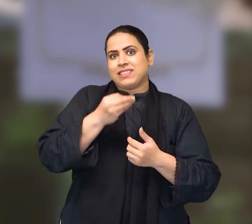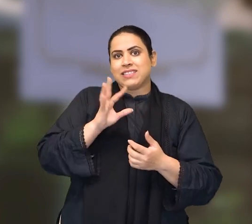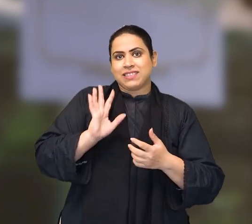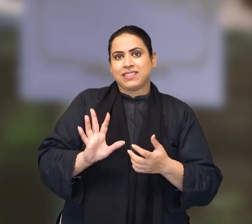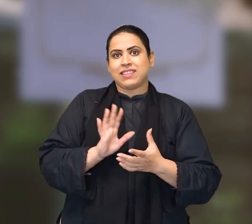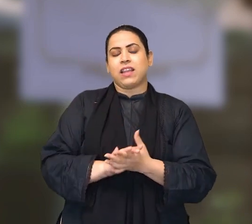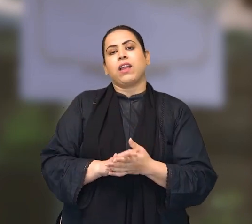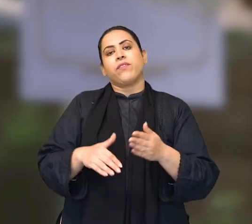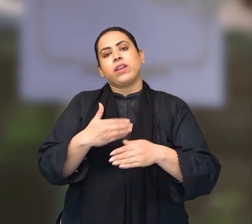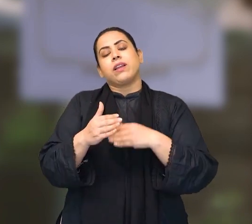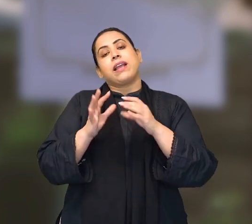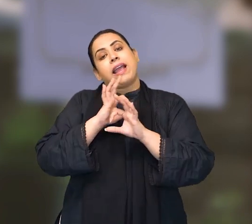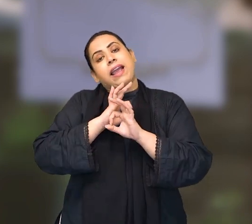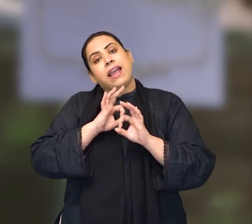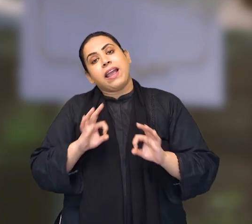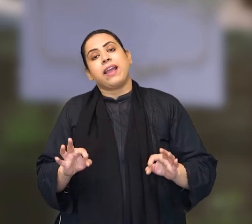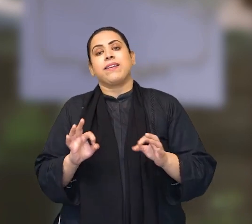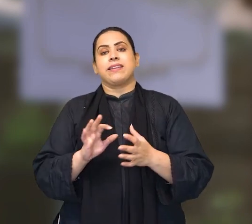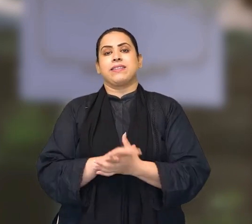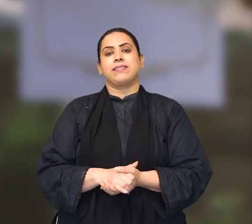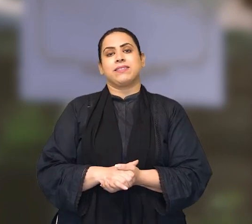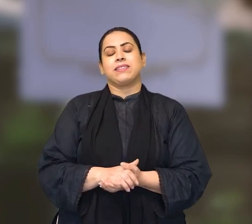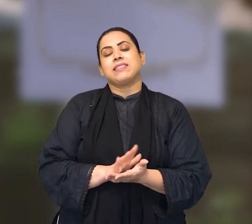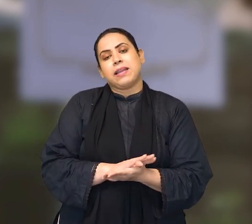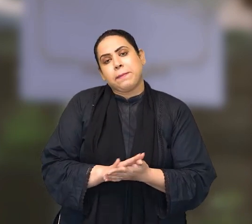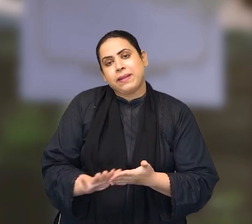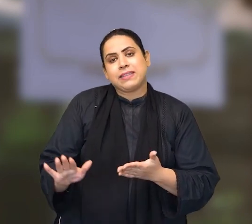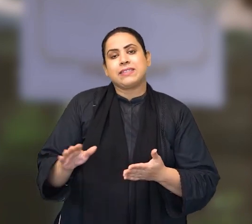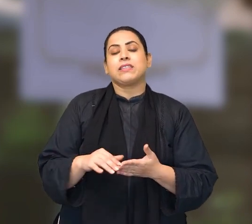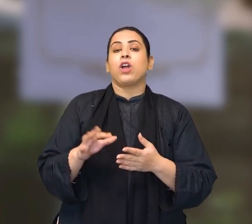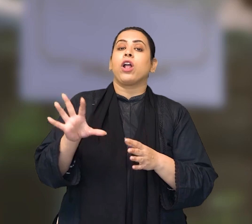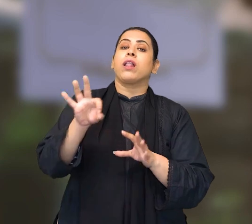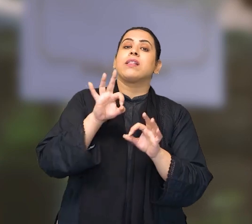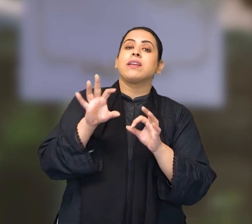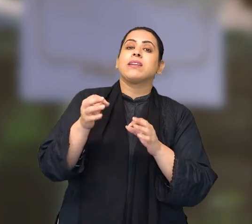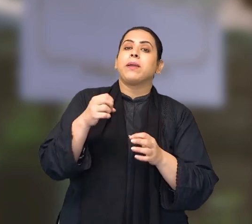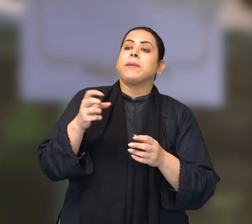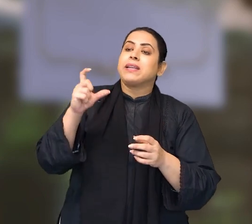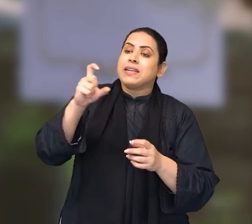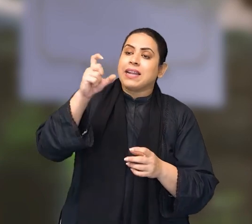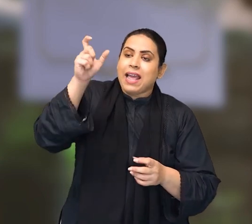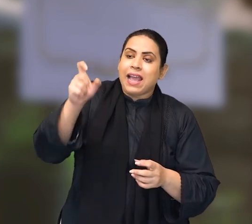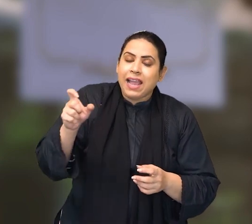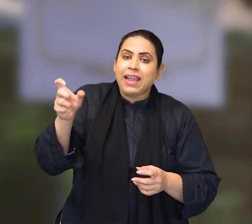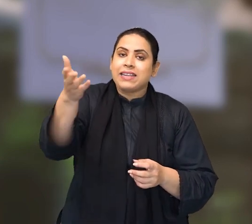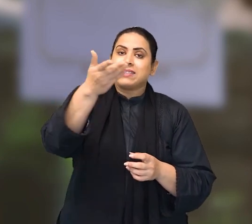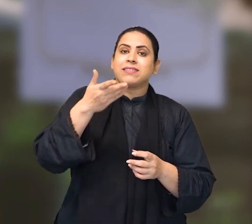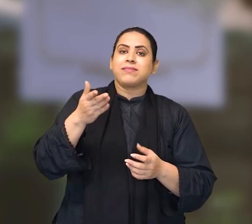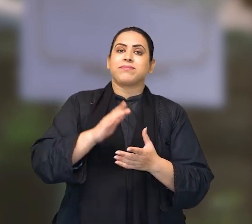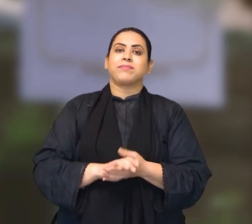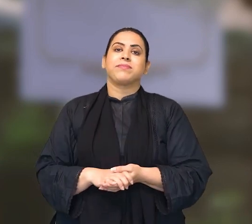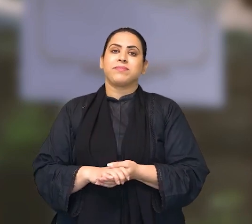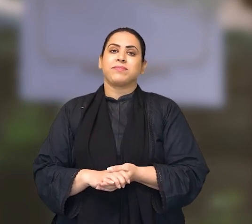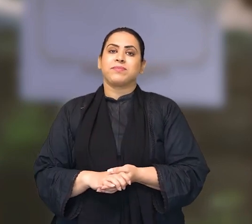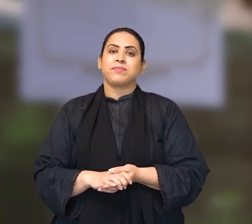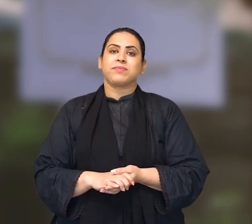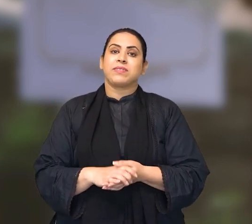cover whatever the aspect into simplicity. So I'll always tell my clients